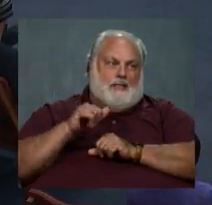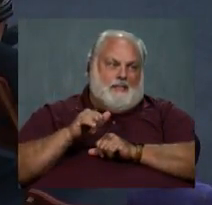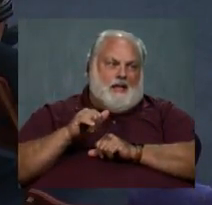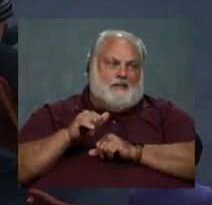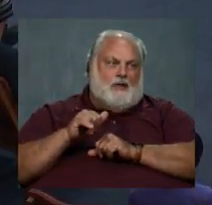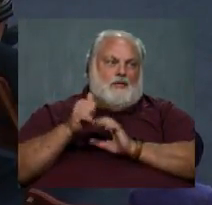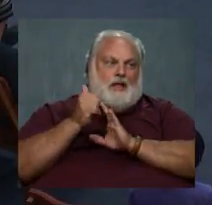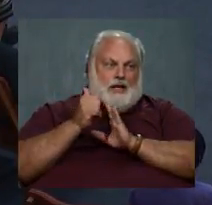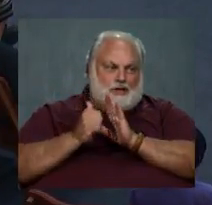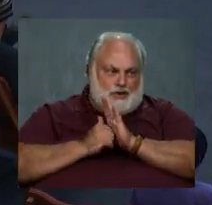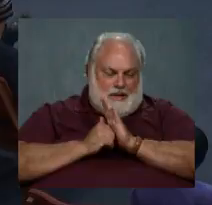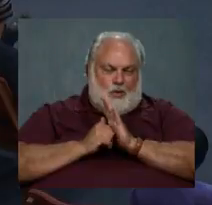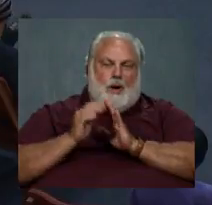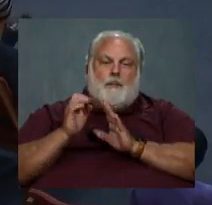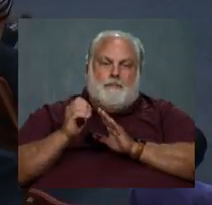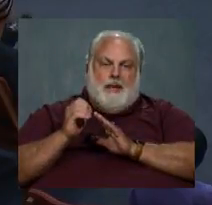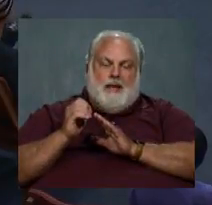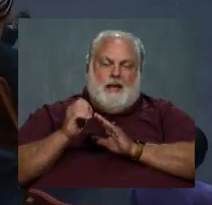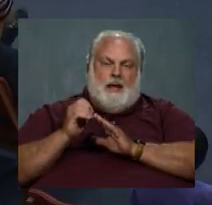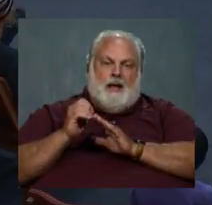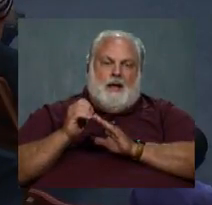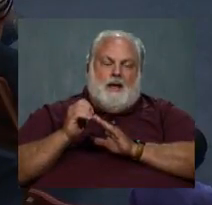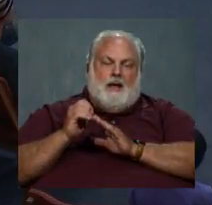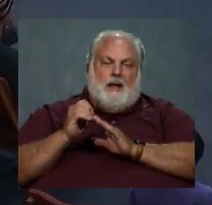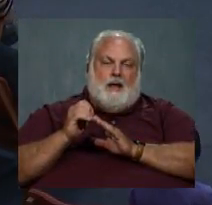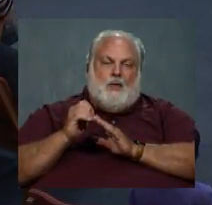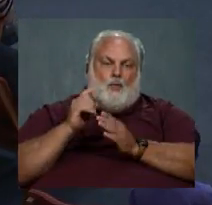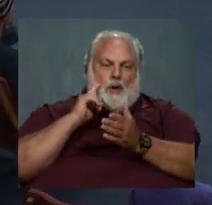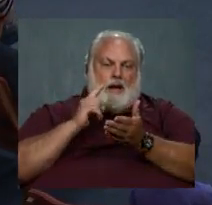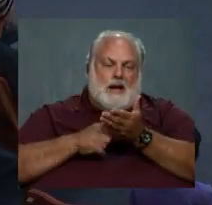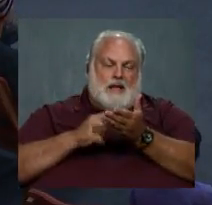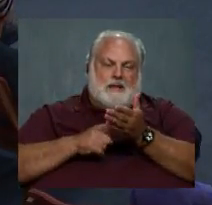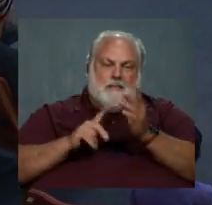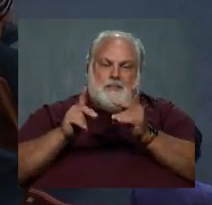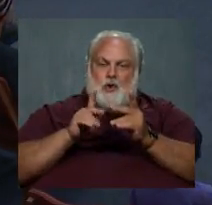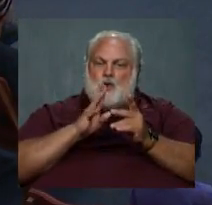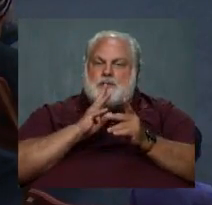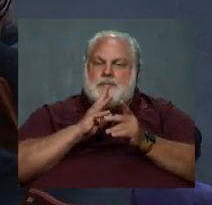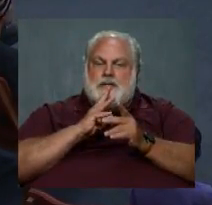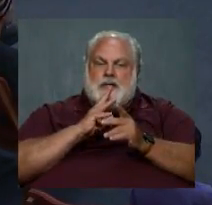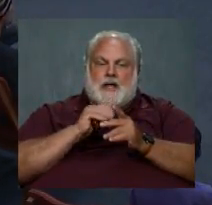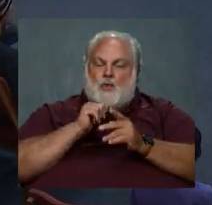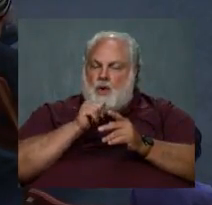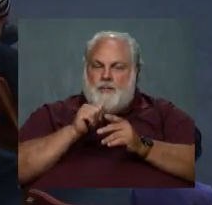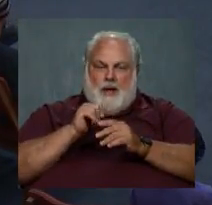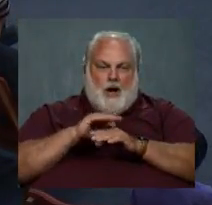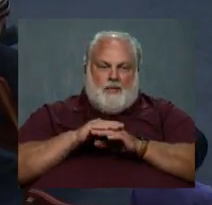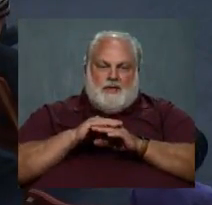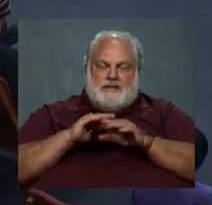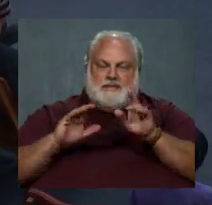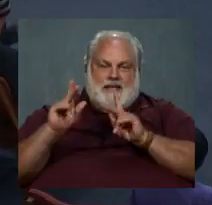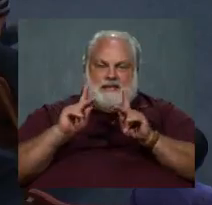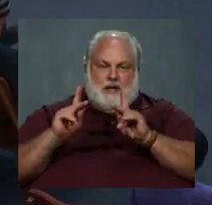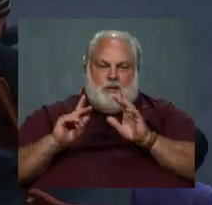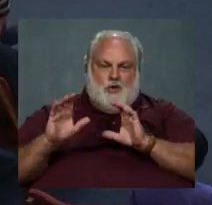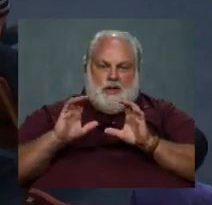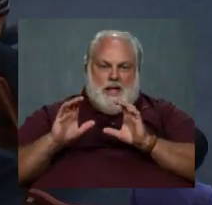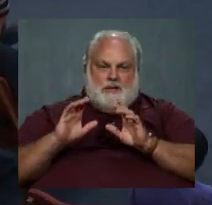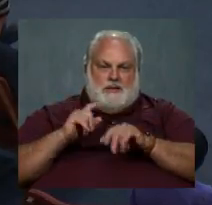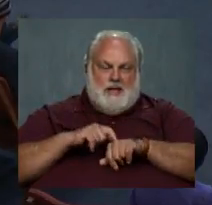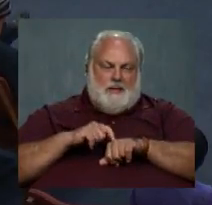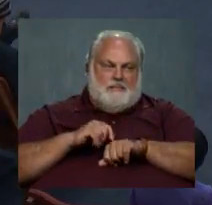If it's on the agenda, it will be, and we will recognize people who wish to speak. It won't be on the citizen communication